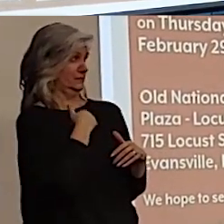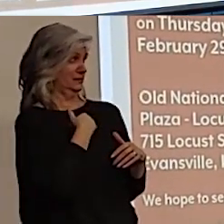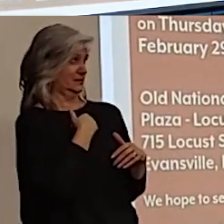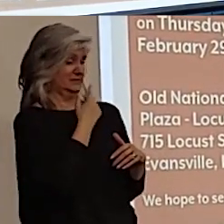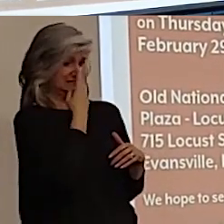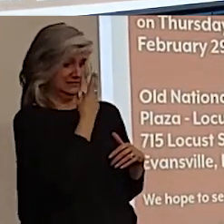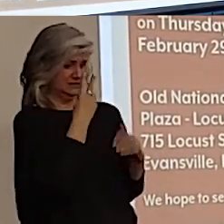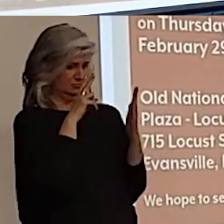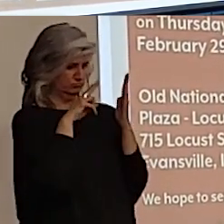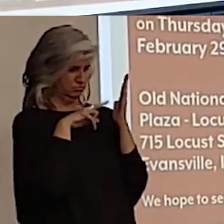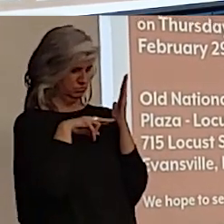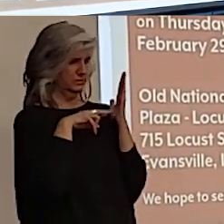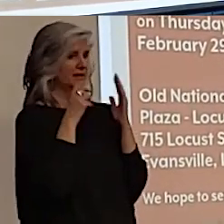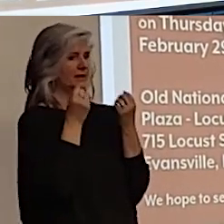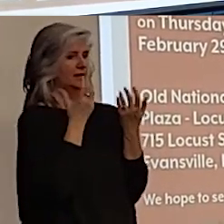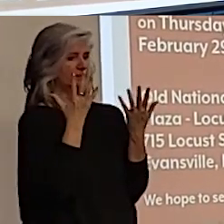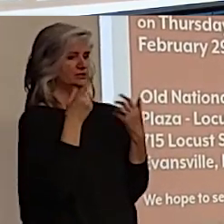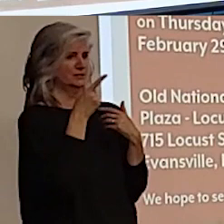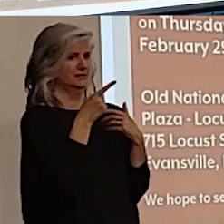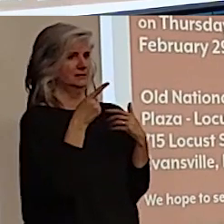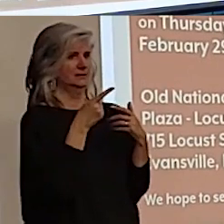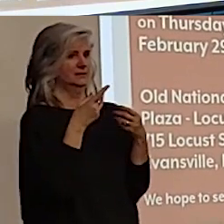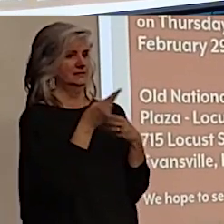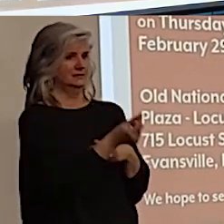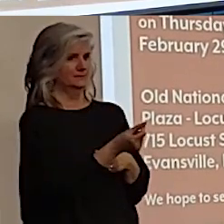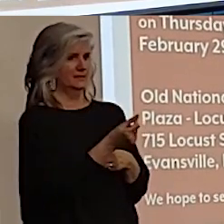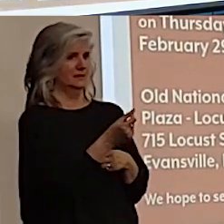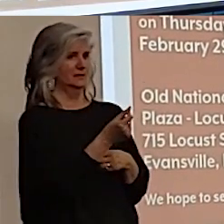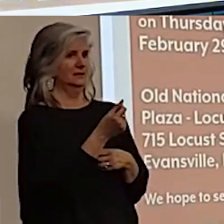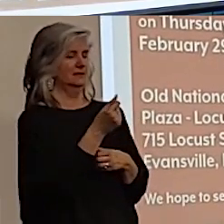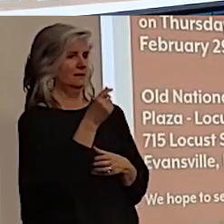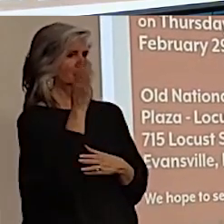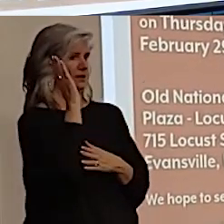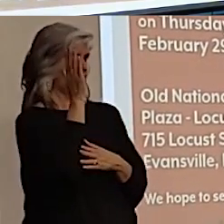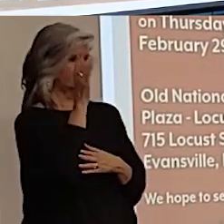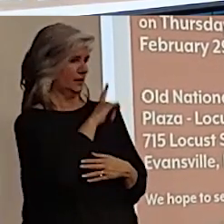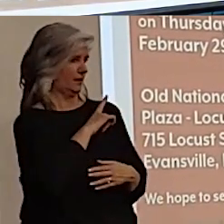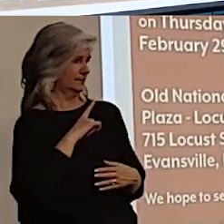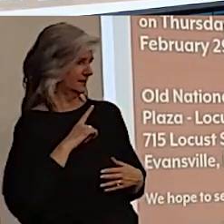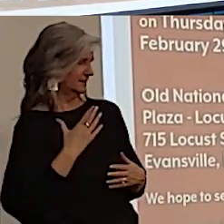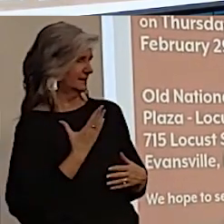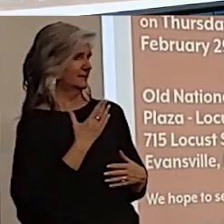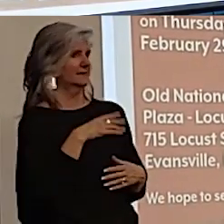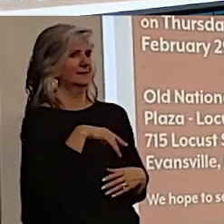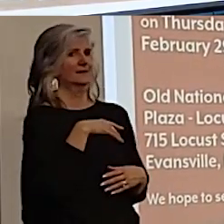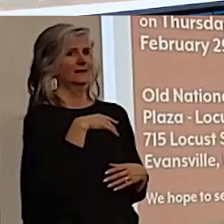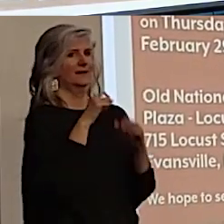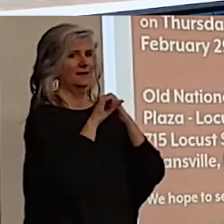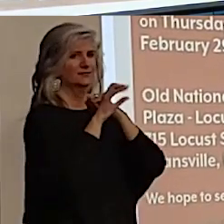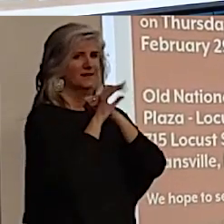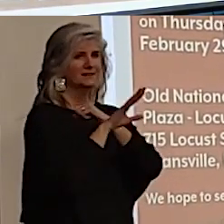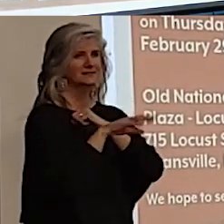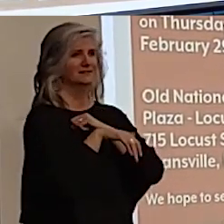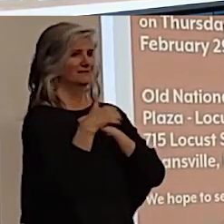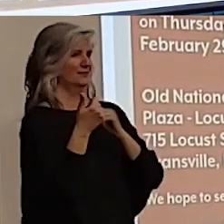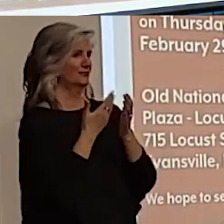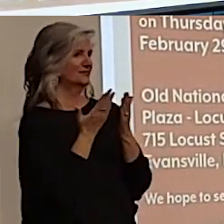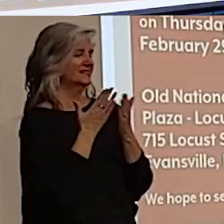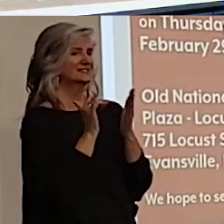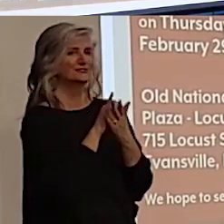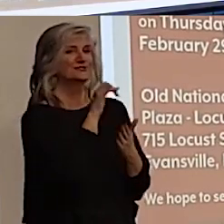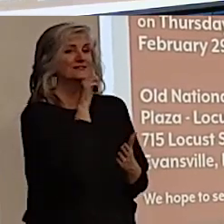see how much they spend on lobbying, on advertising, on other things that